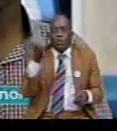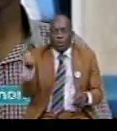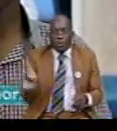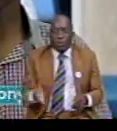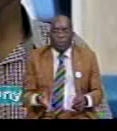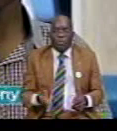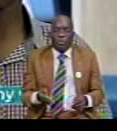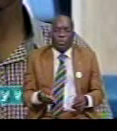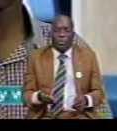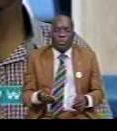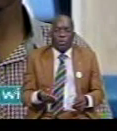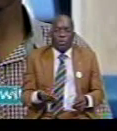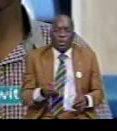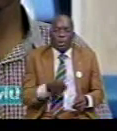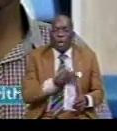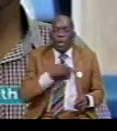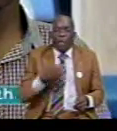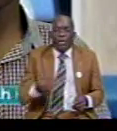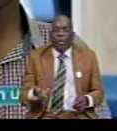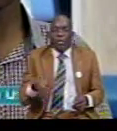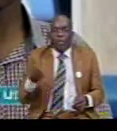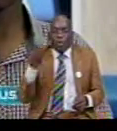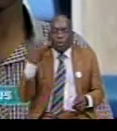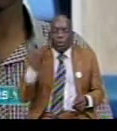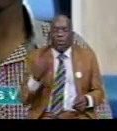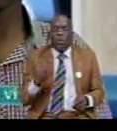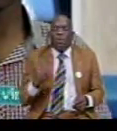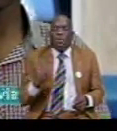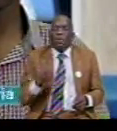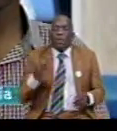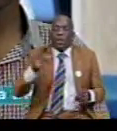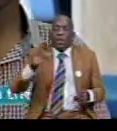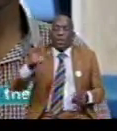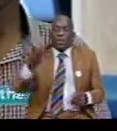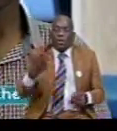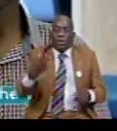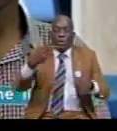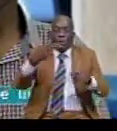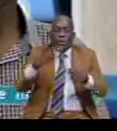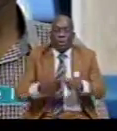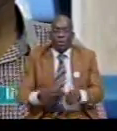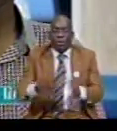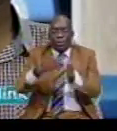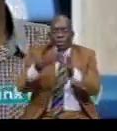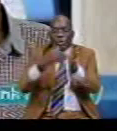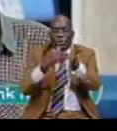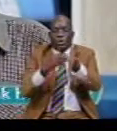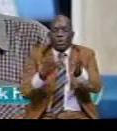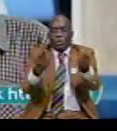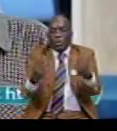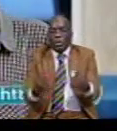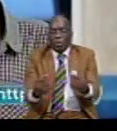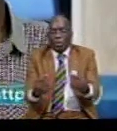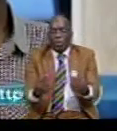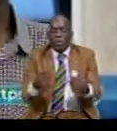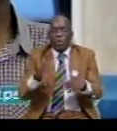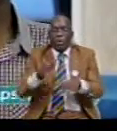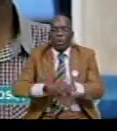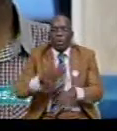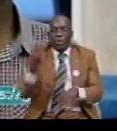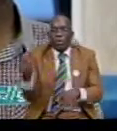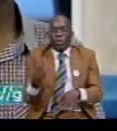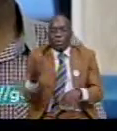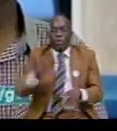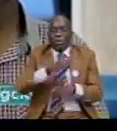exam. Crowd were much there. So the third name came out on a Thursday when I check